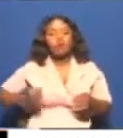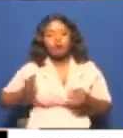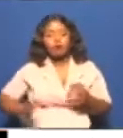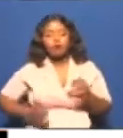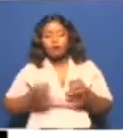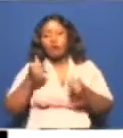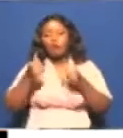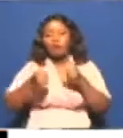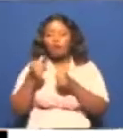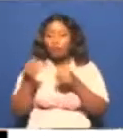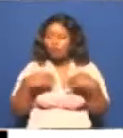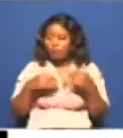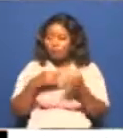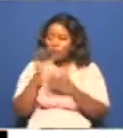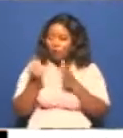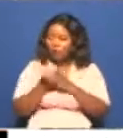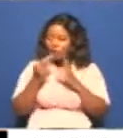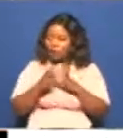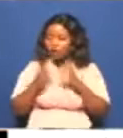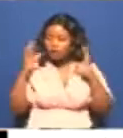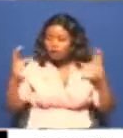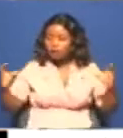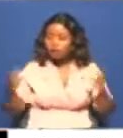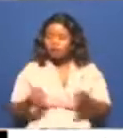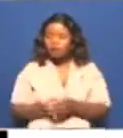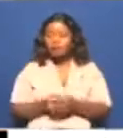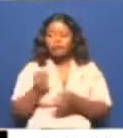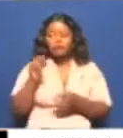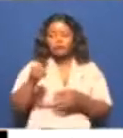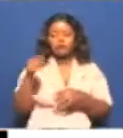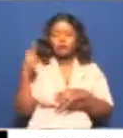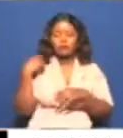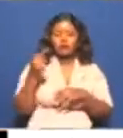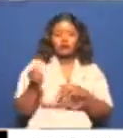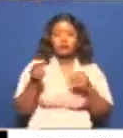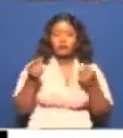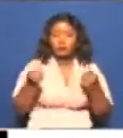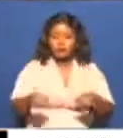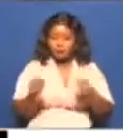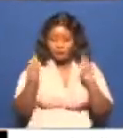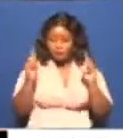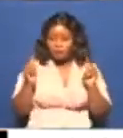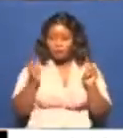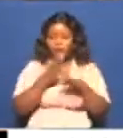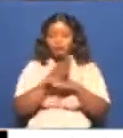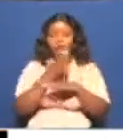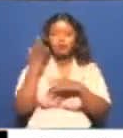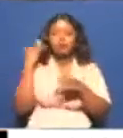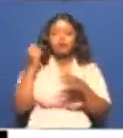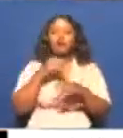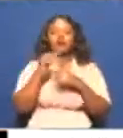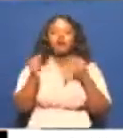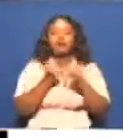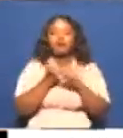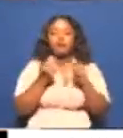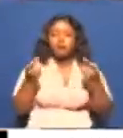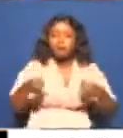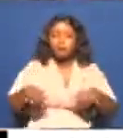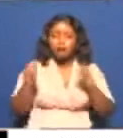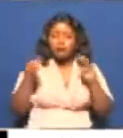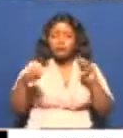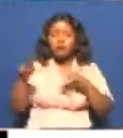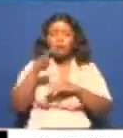ni kubwa sana. This is the latest attempt yet to restock the lake. After last year's attempt by the national government to increase the